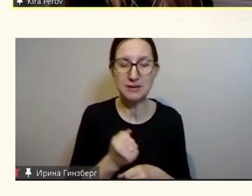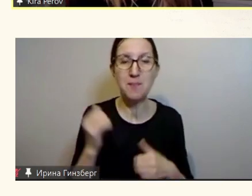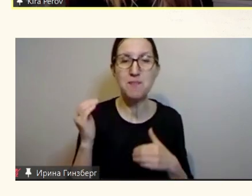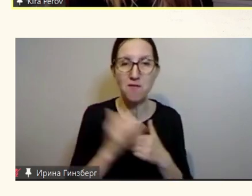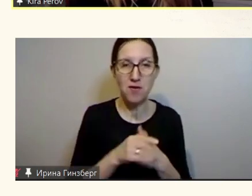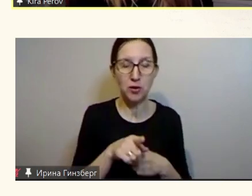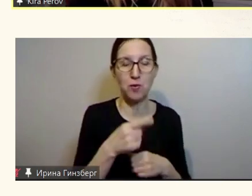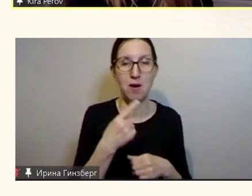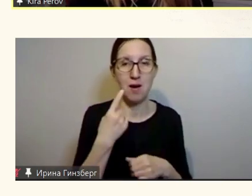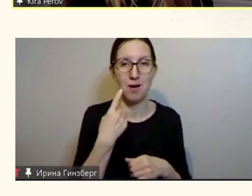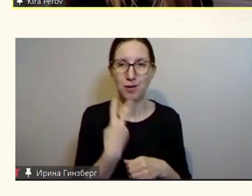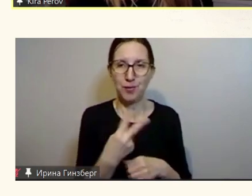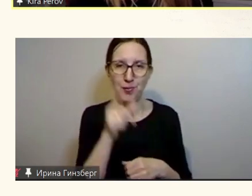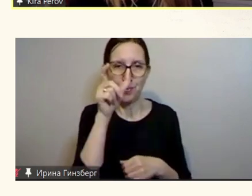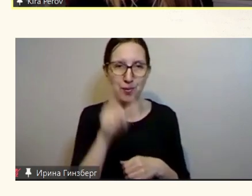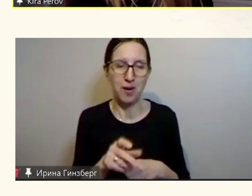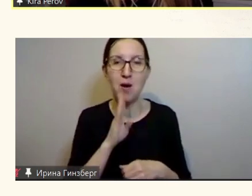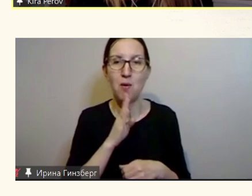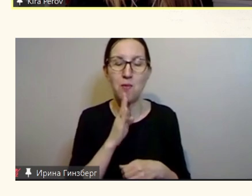shot,